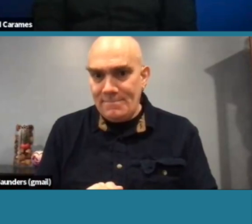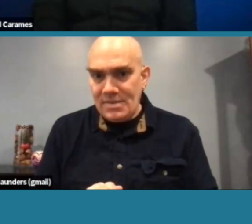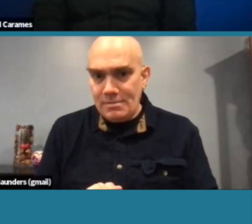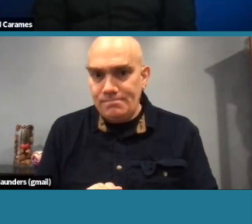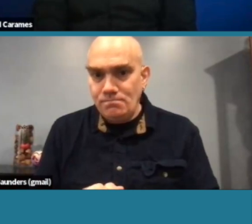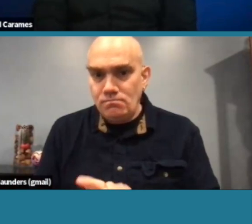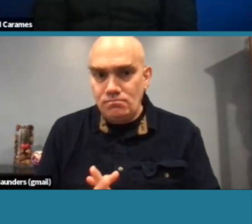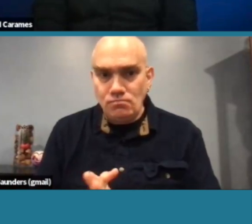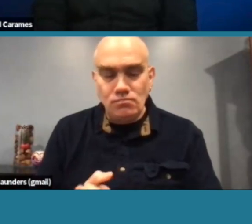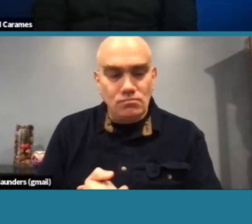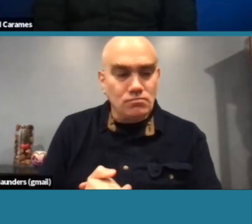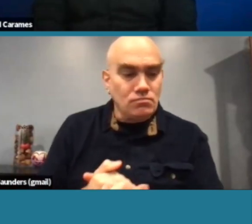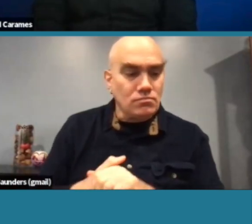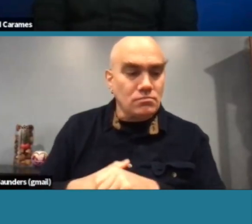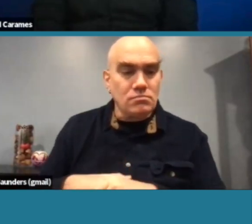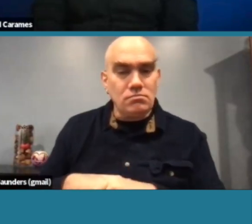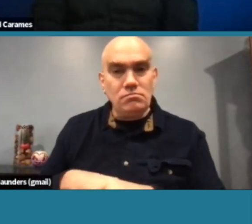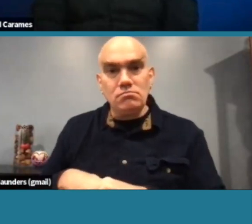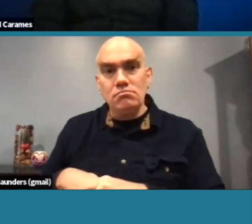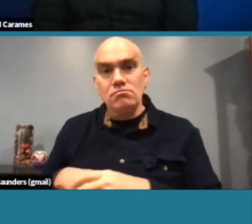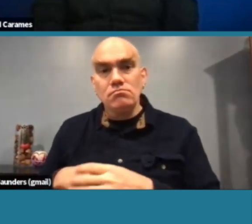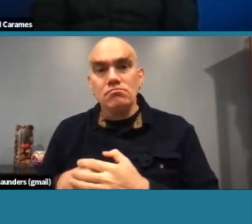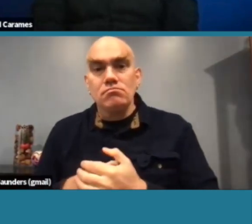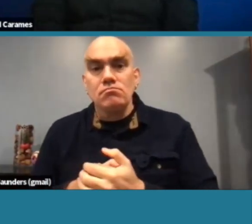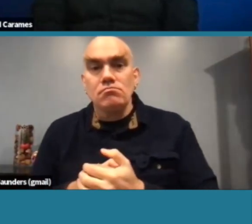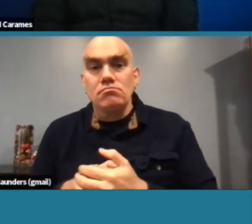are important conversations to be had after that work.